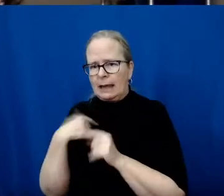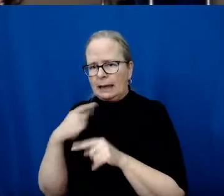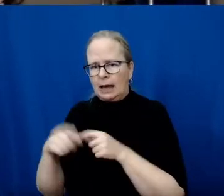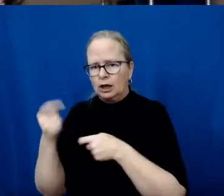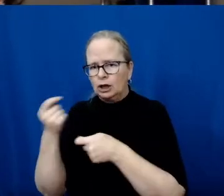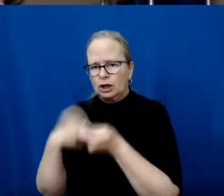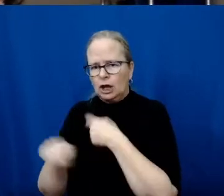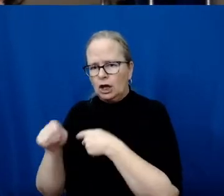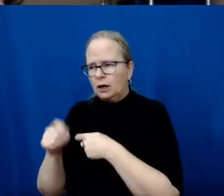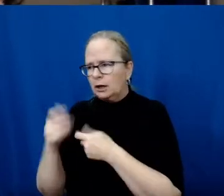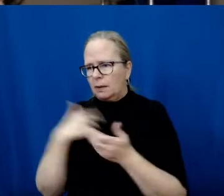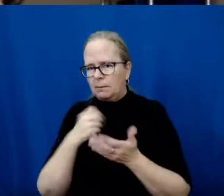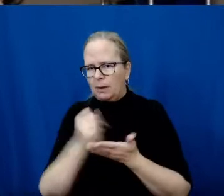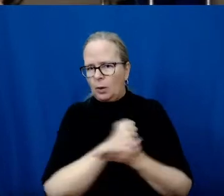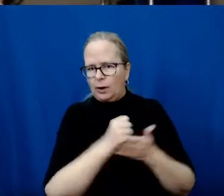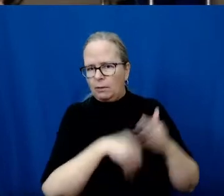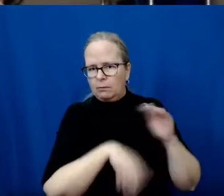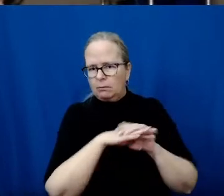frankly.